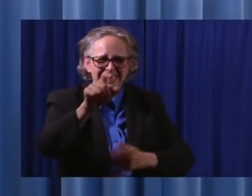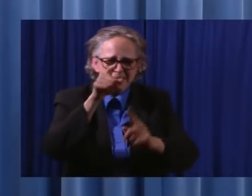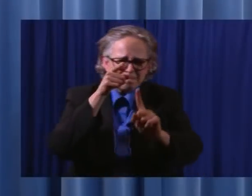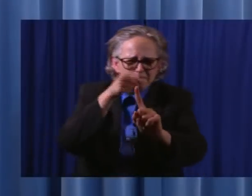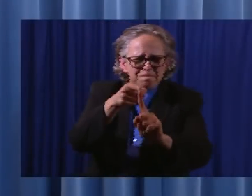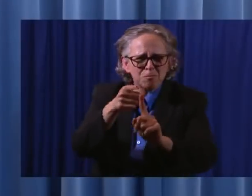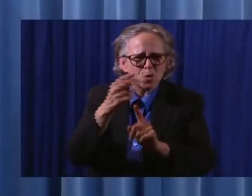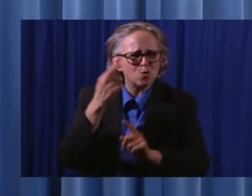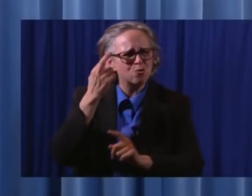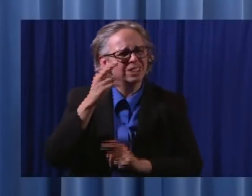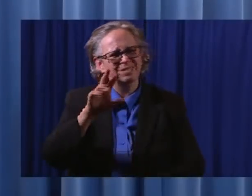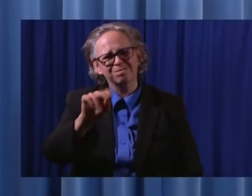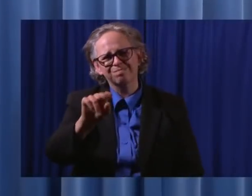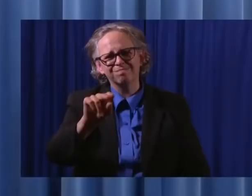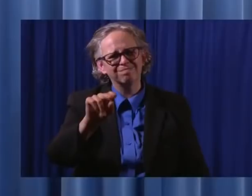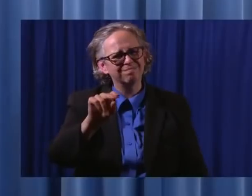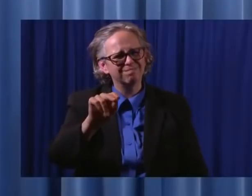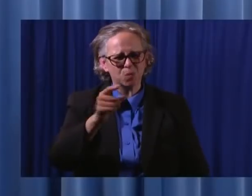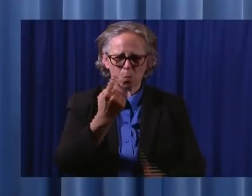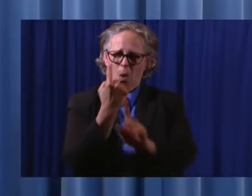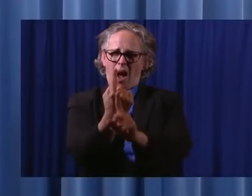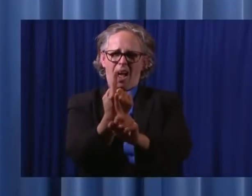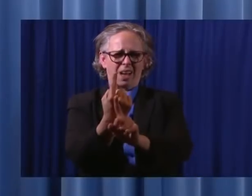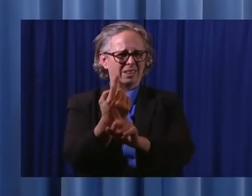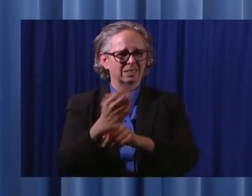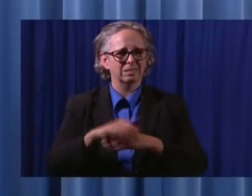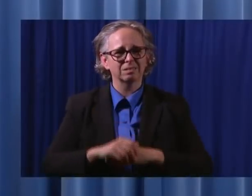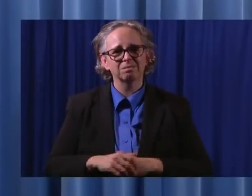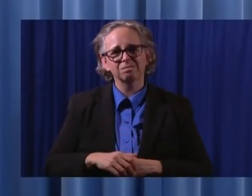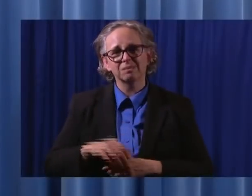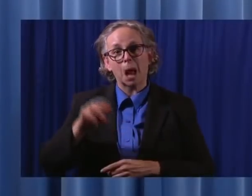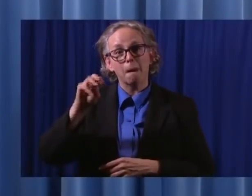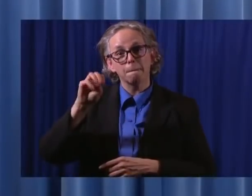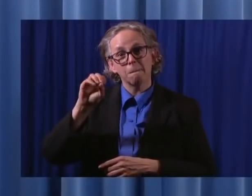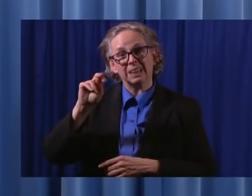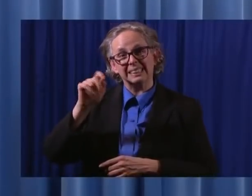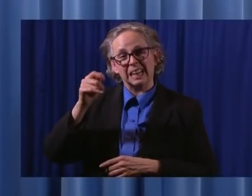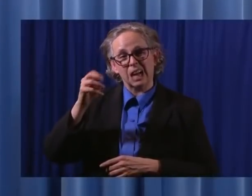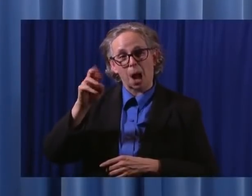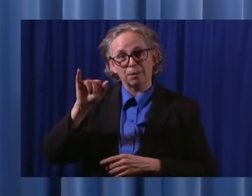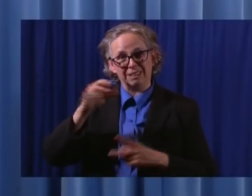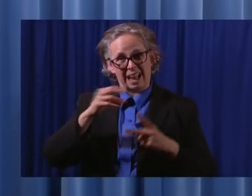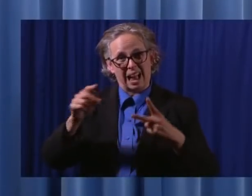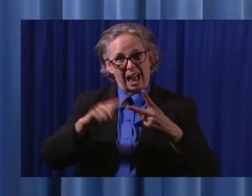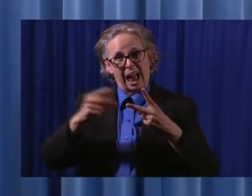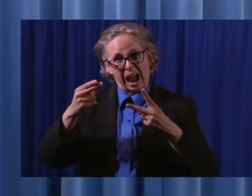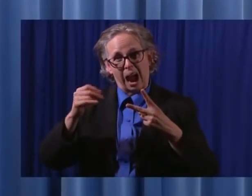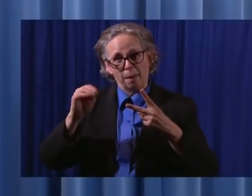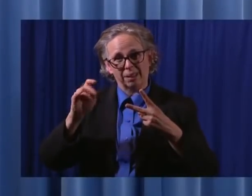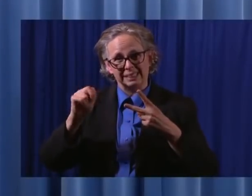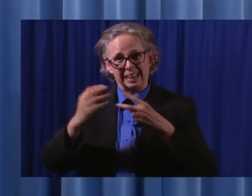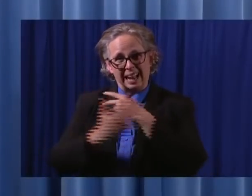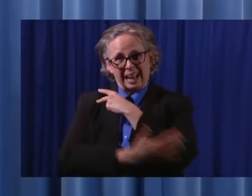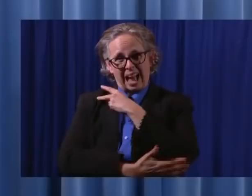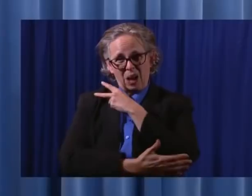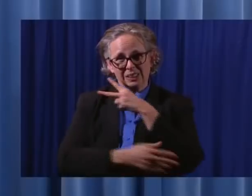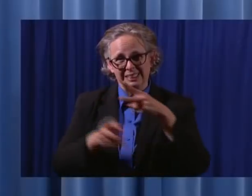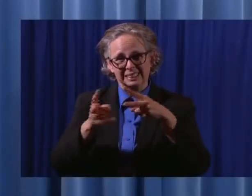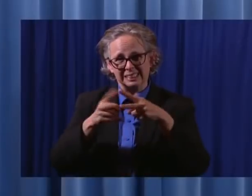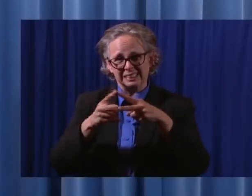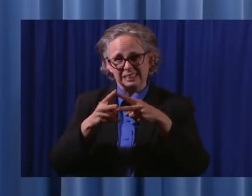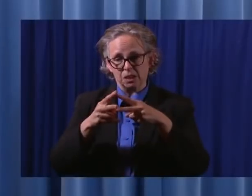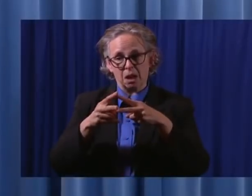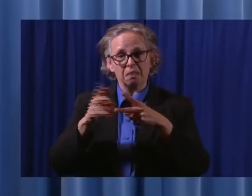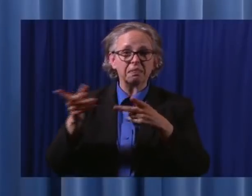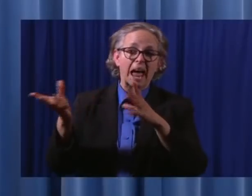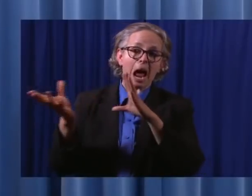What the people in Montgomery County are telling me, and in Hamilton County, the health people as well as our own people, is that